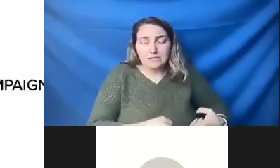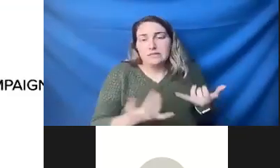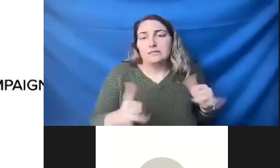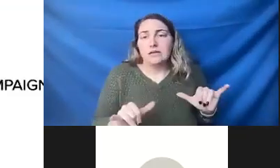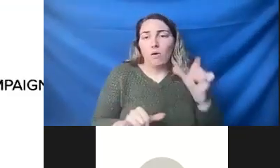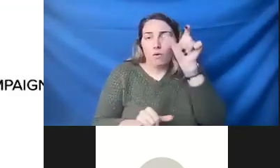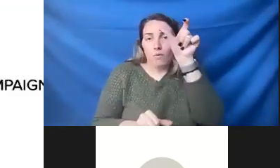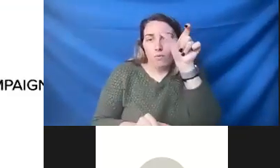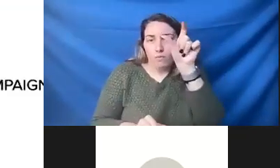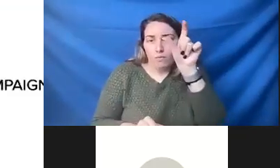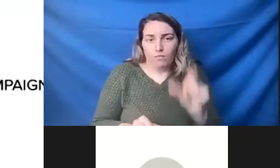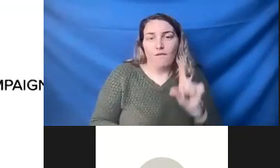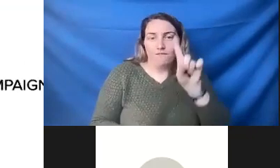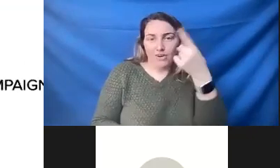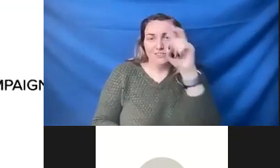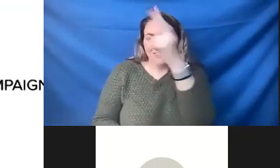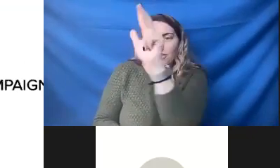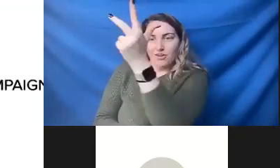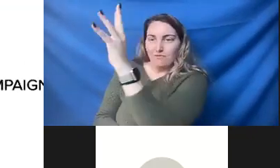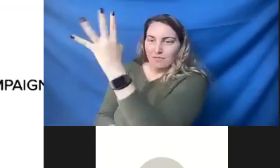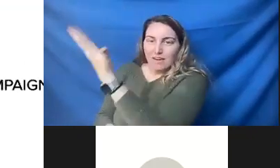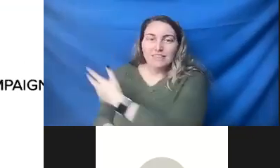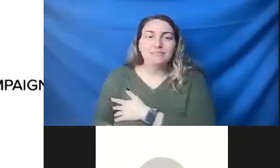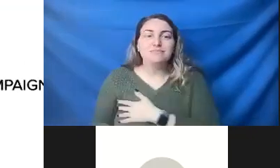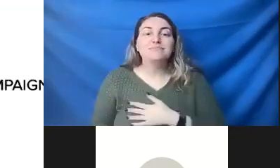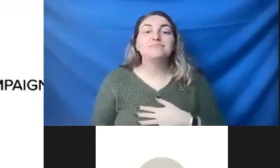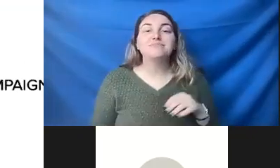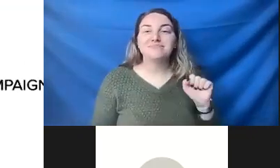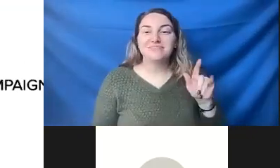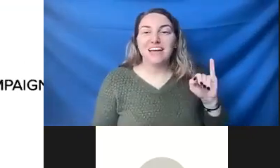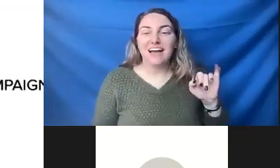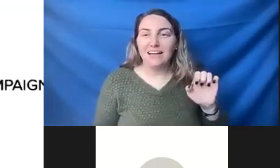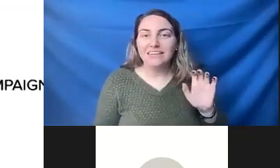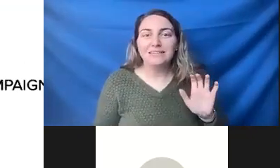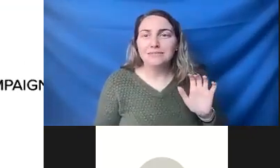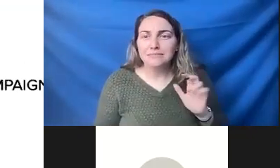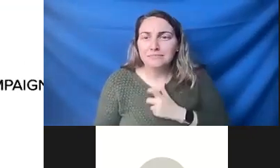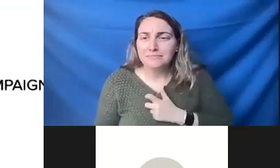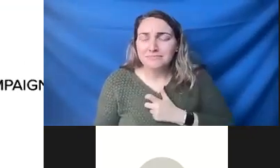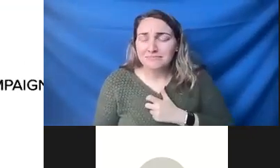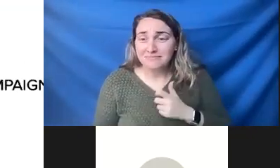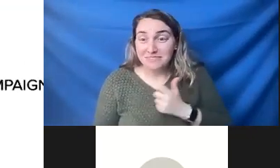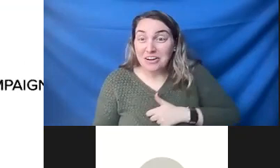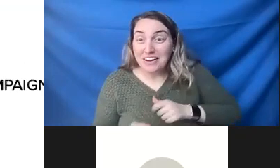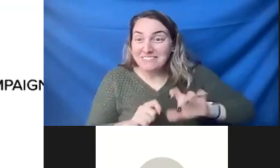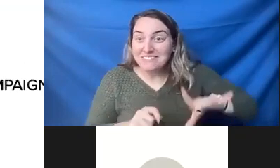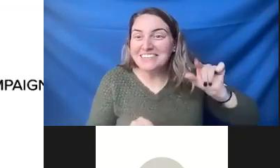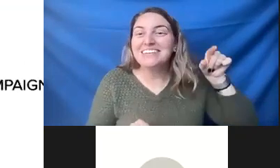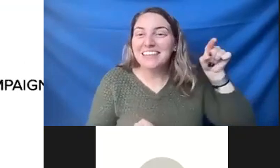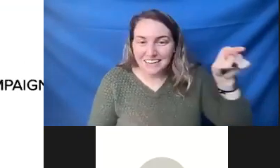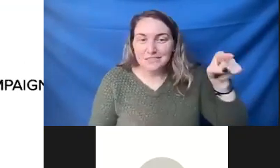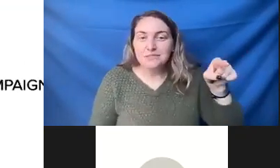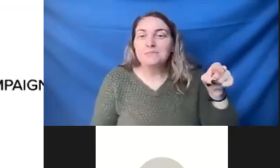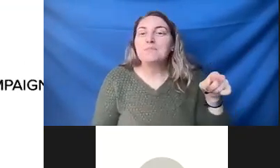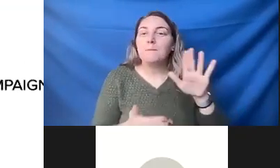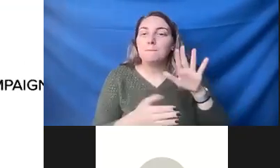Here we go. Sorry, that was really, really far away in the presentation because this is a lot longer than it normally is. So this is what the